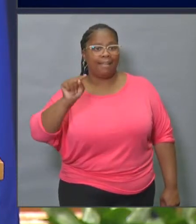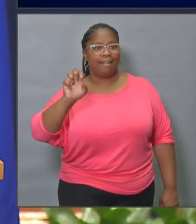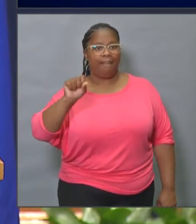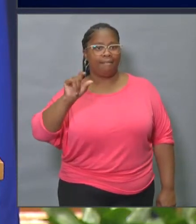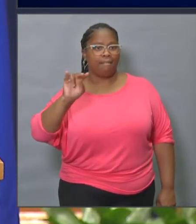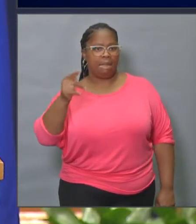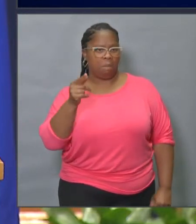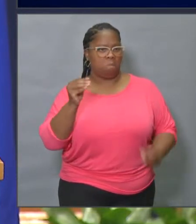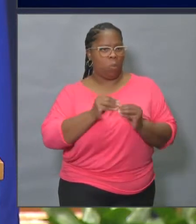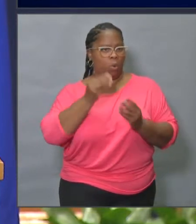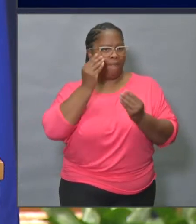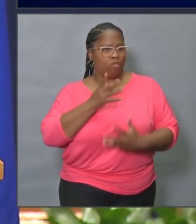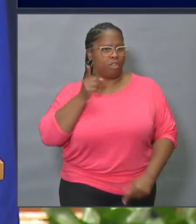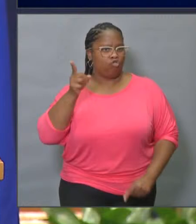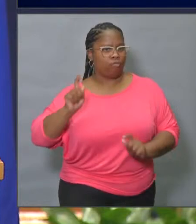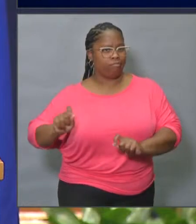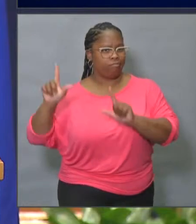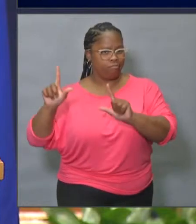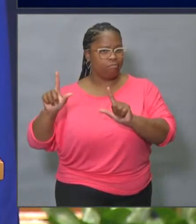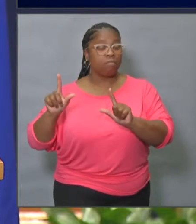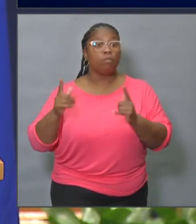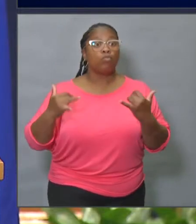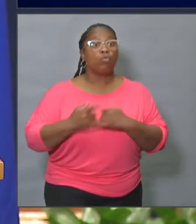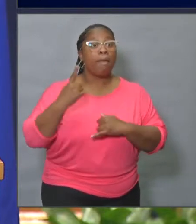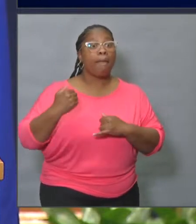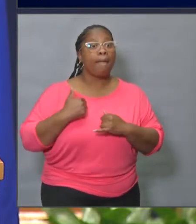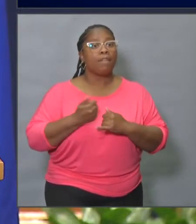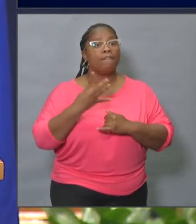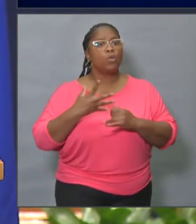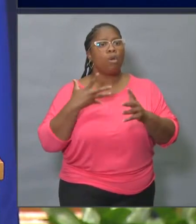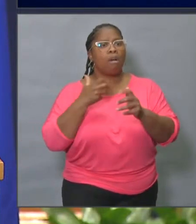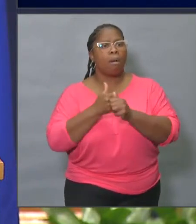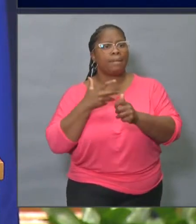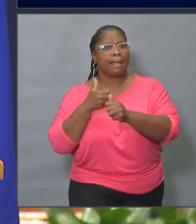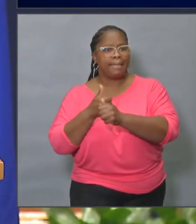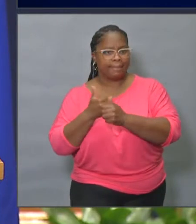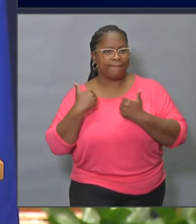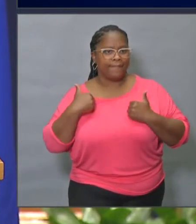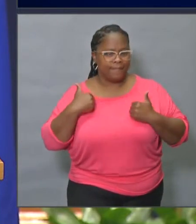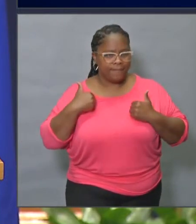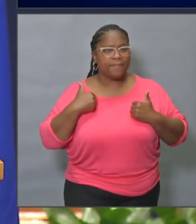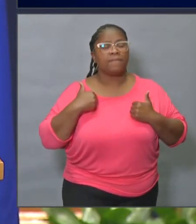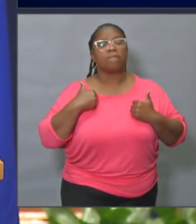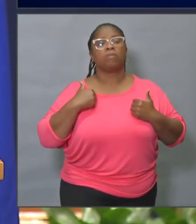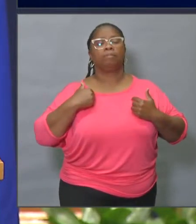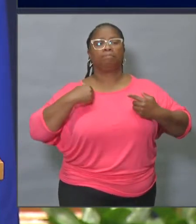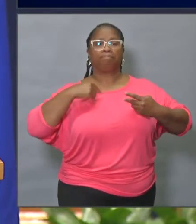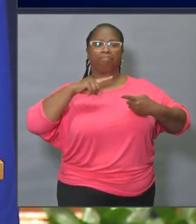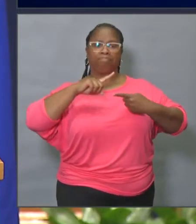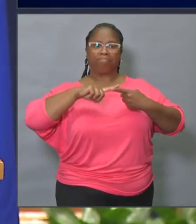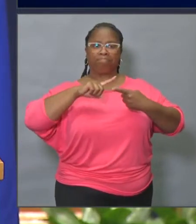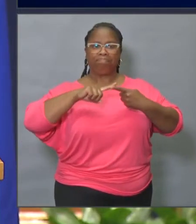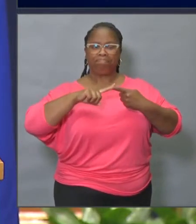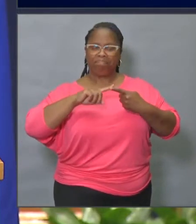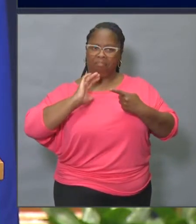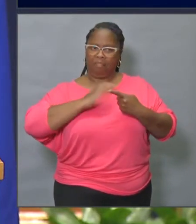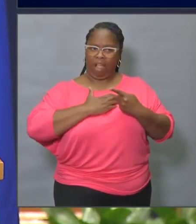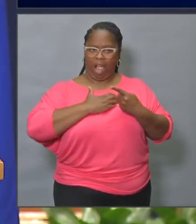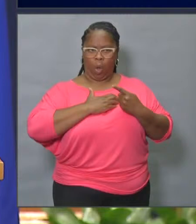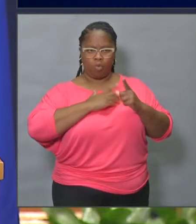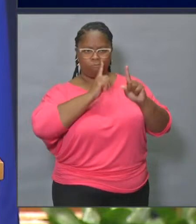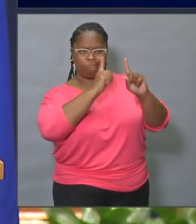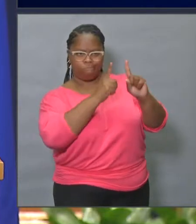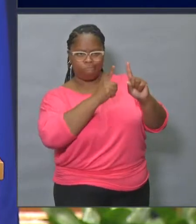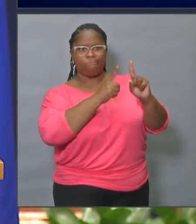covid19.lacounty.gov/testing. I do have a few updates today. First, I want to provide you with an update on our efforts at the